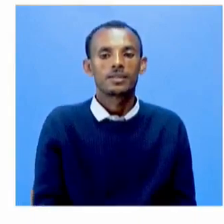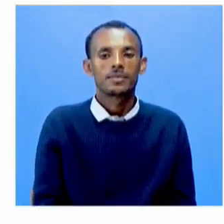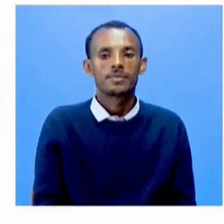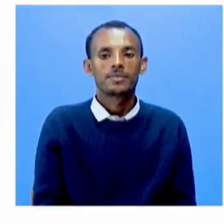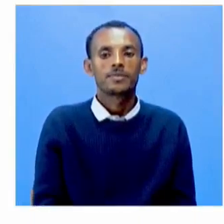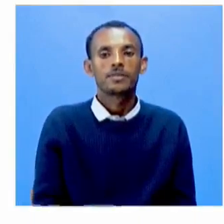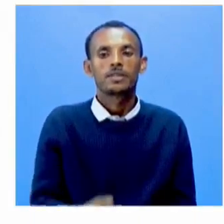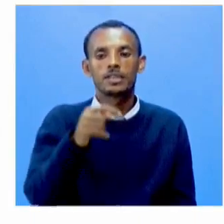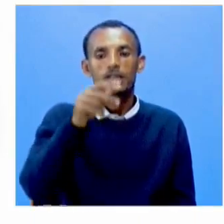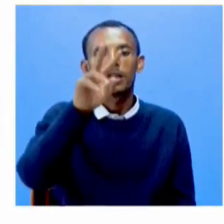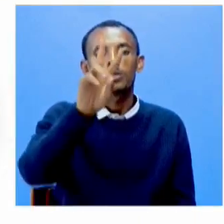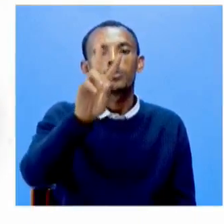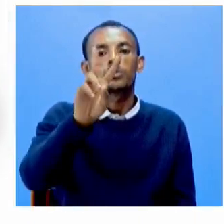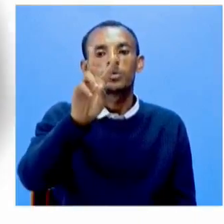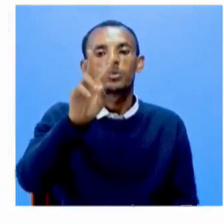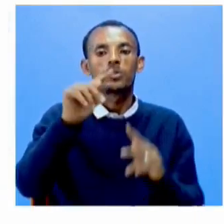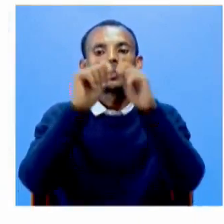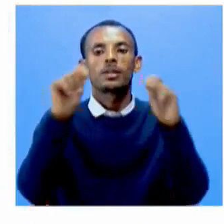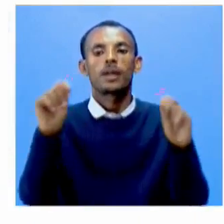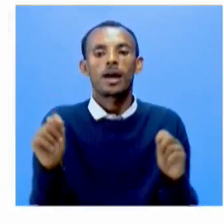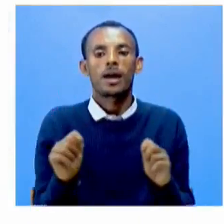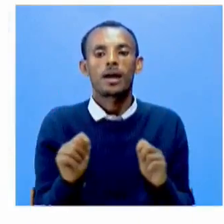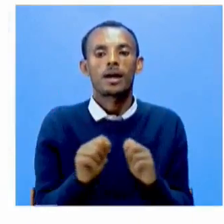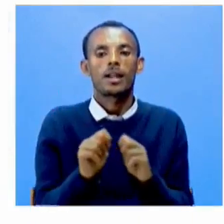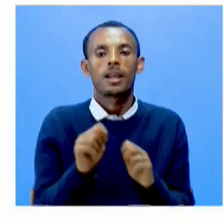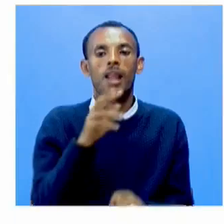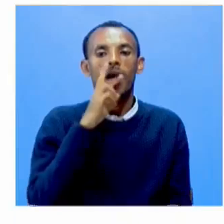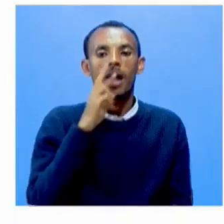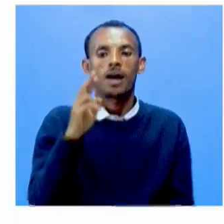the 2 triangles